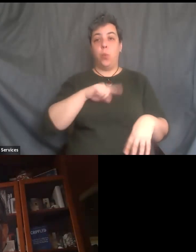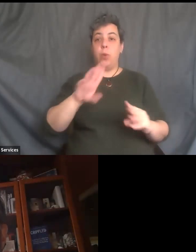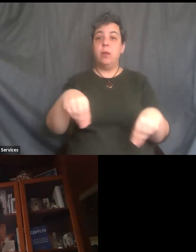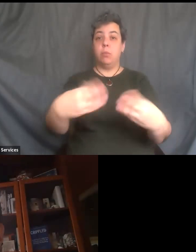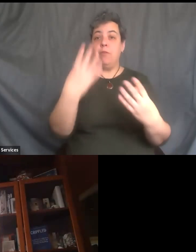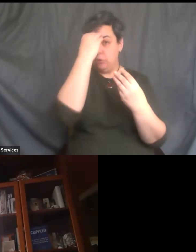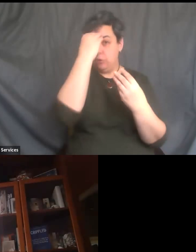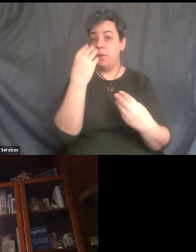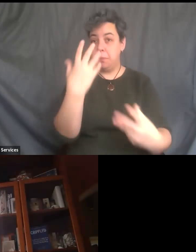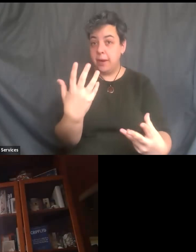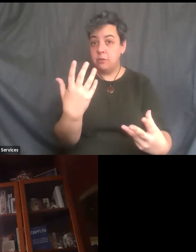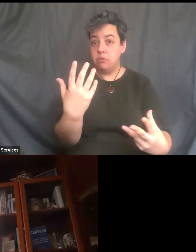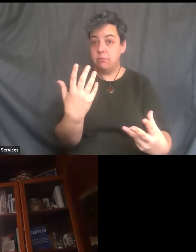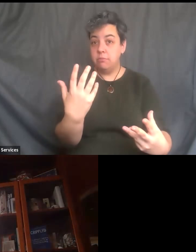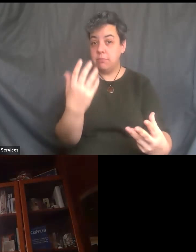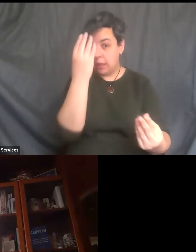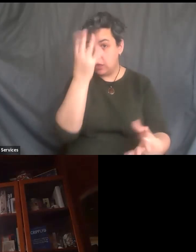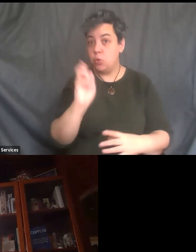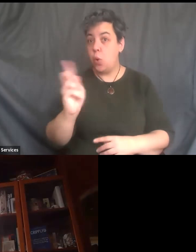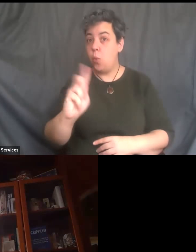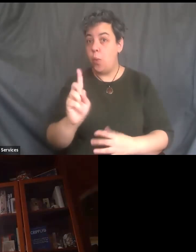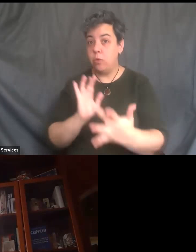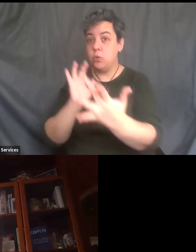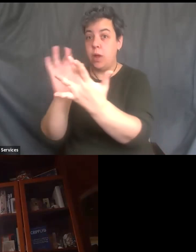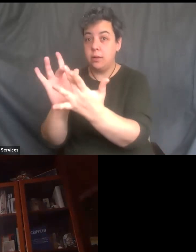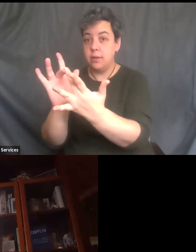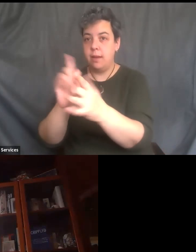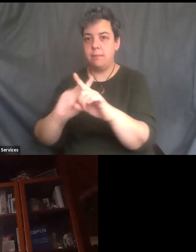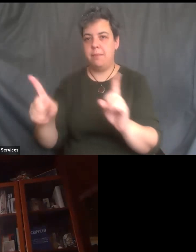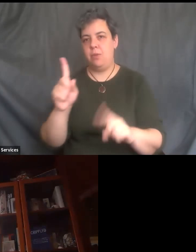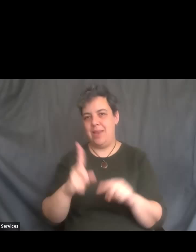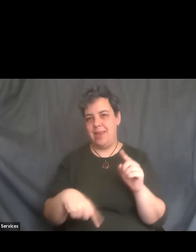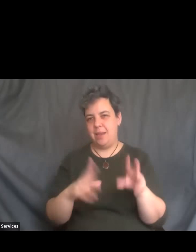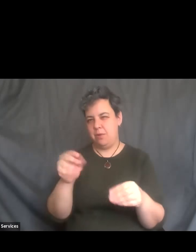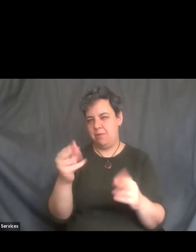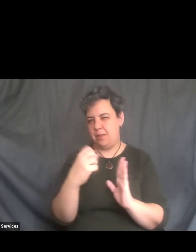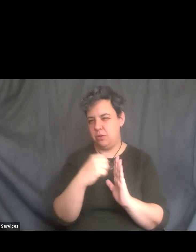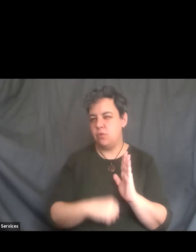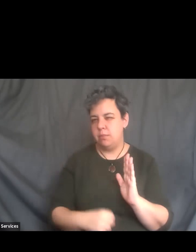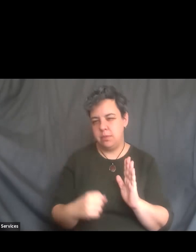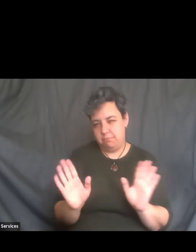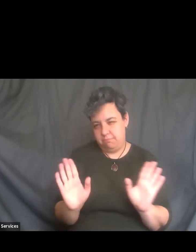those things. So I just want to be clear, Jose. Okay.